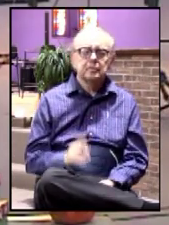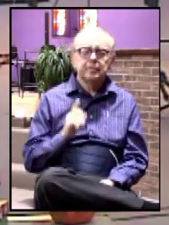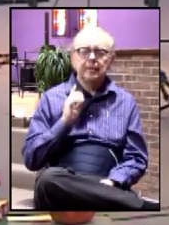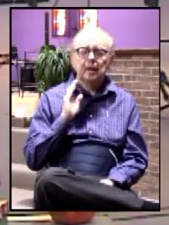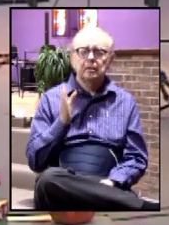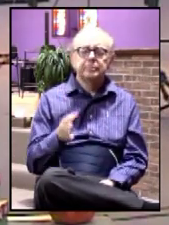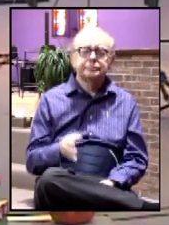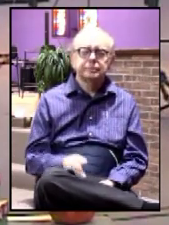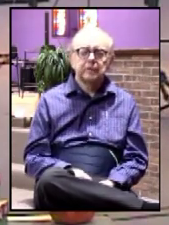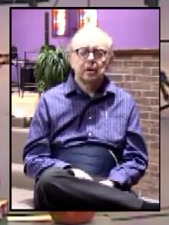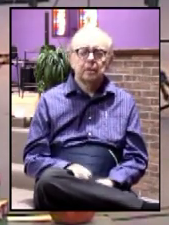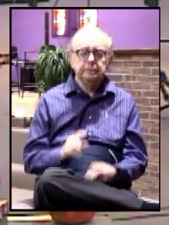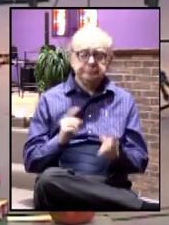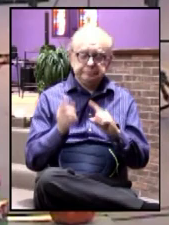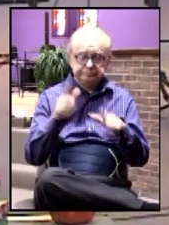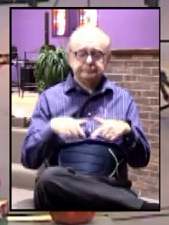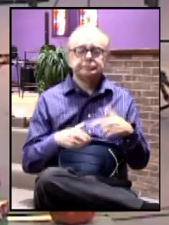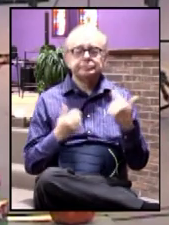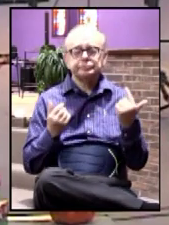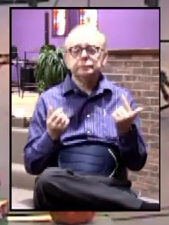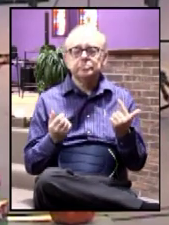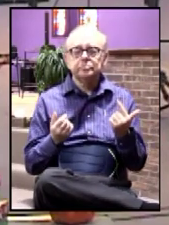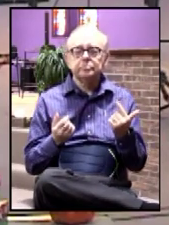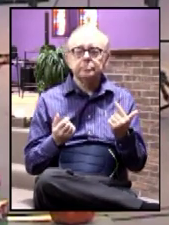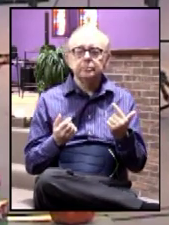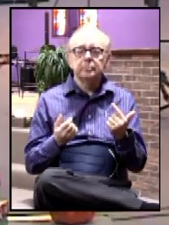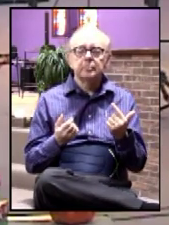It will change your life